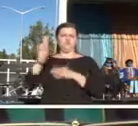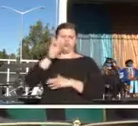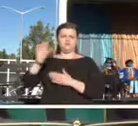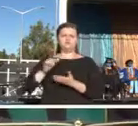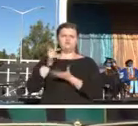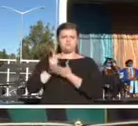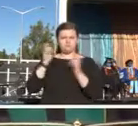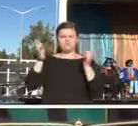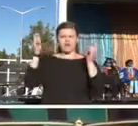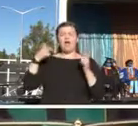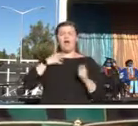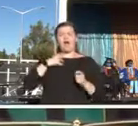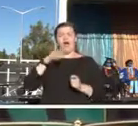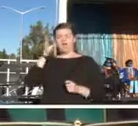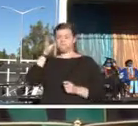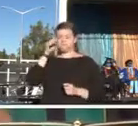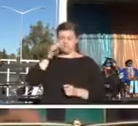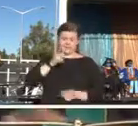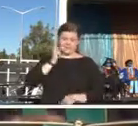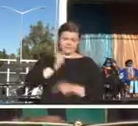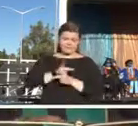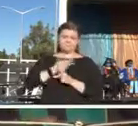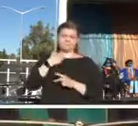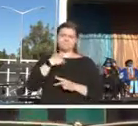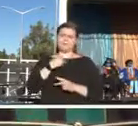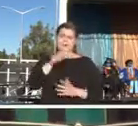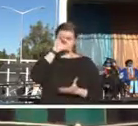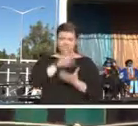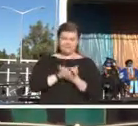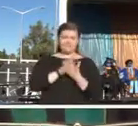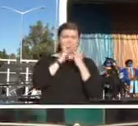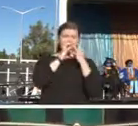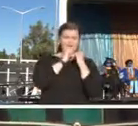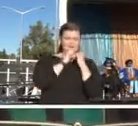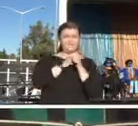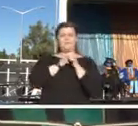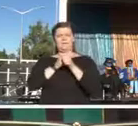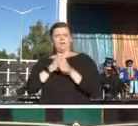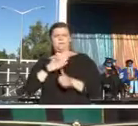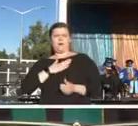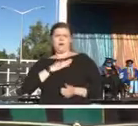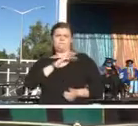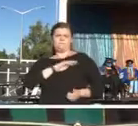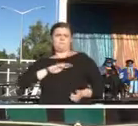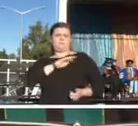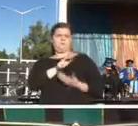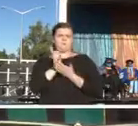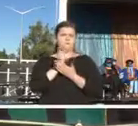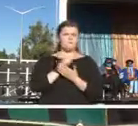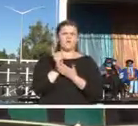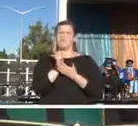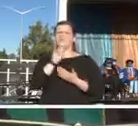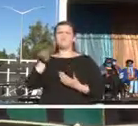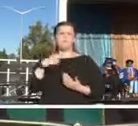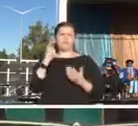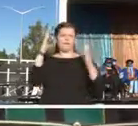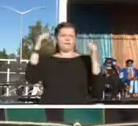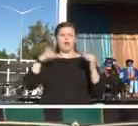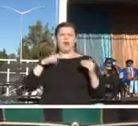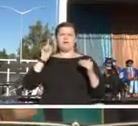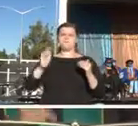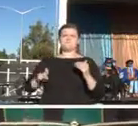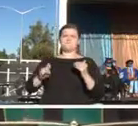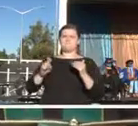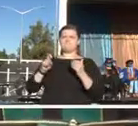I hold fast to my beliefs and values and follow my own moral compass, then the only expectations I need to live up to are my